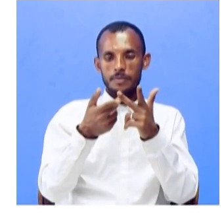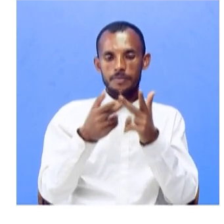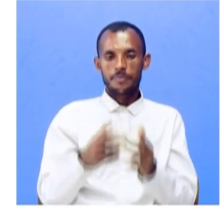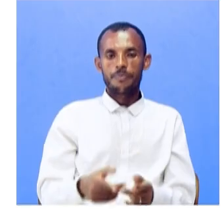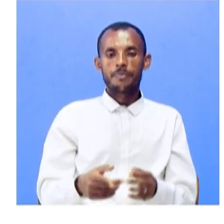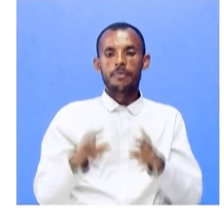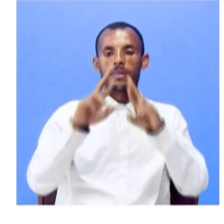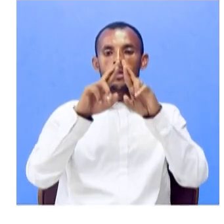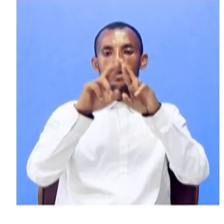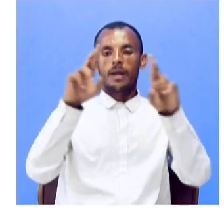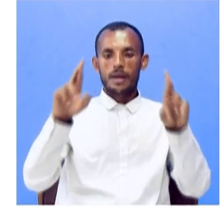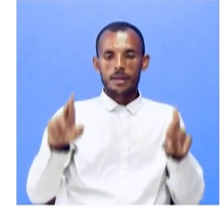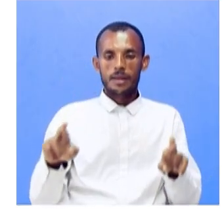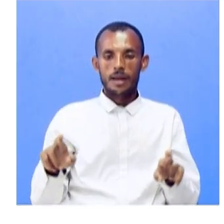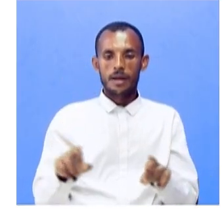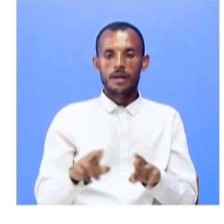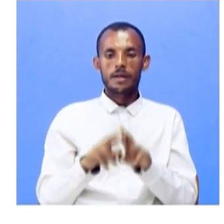A rectangle